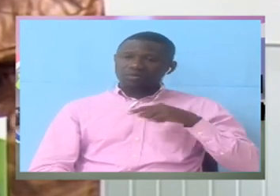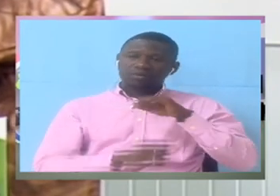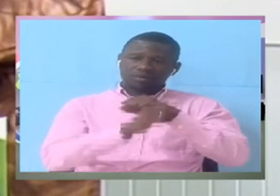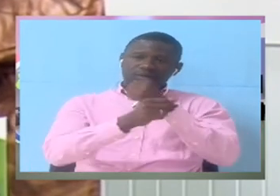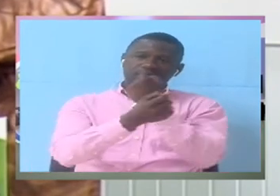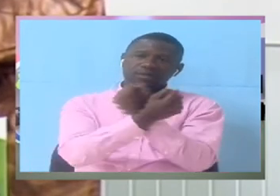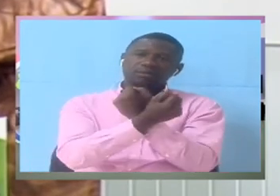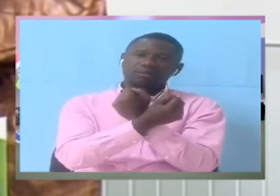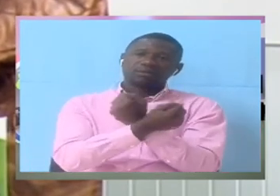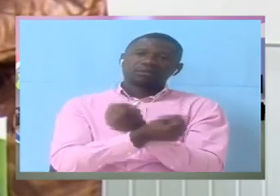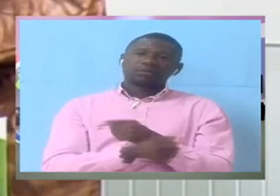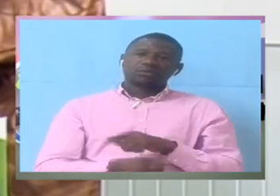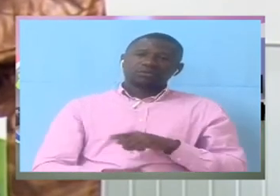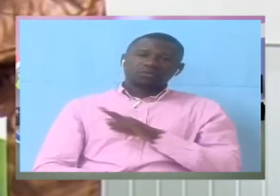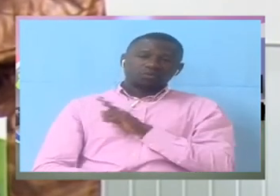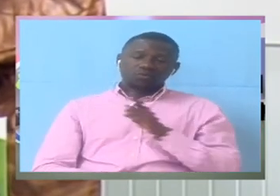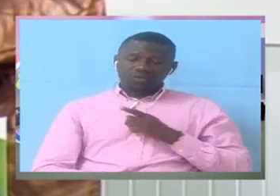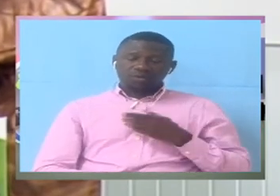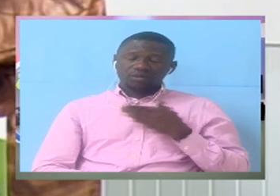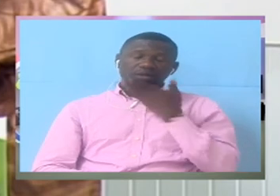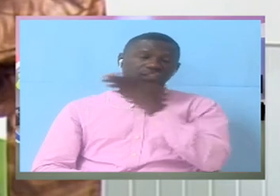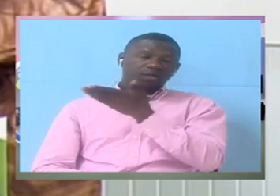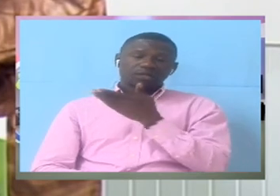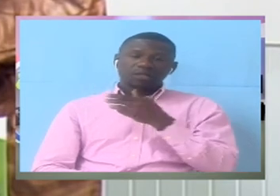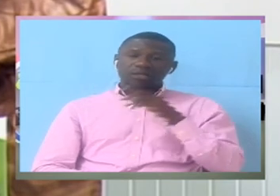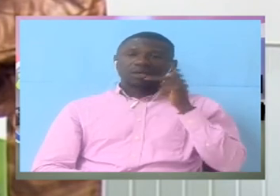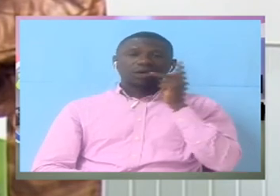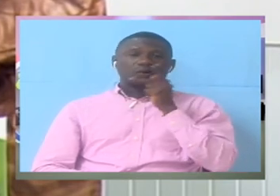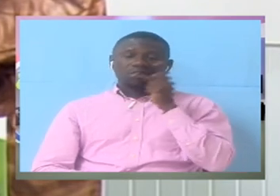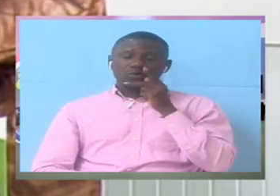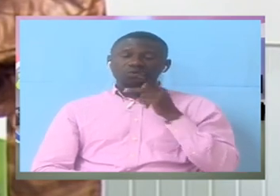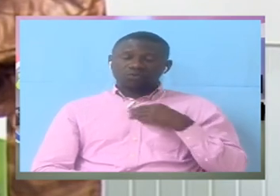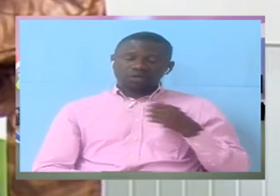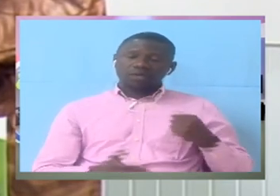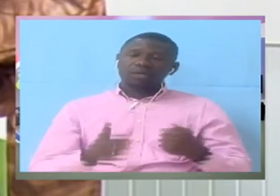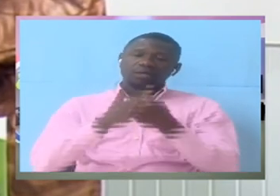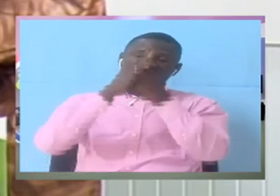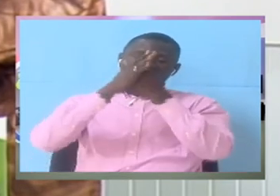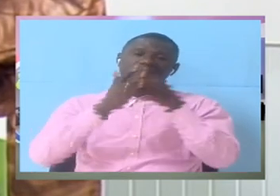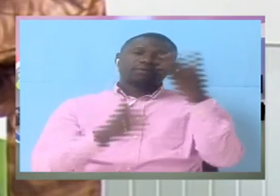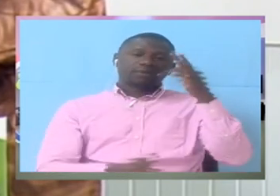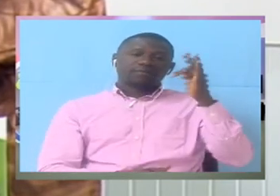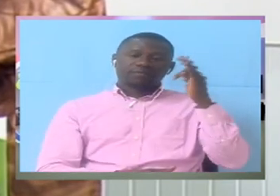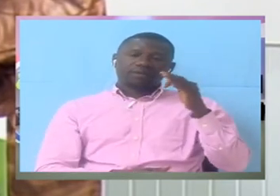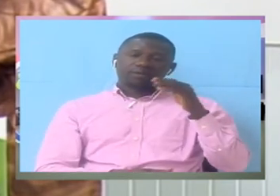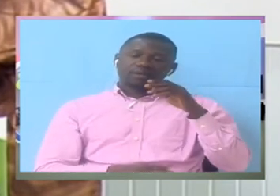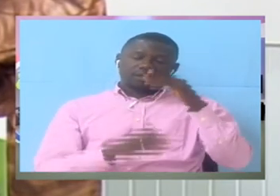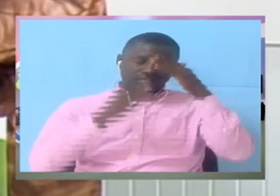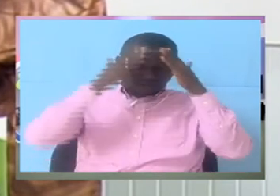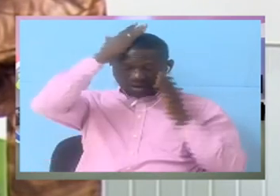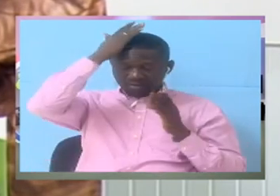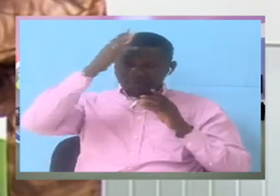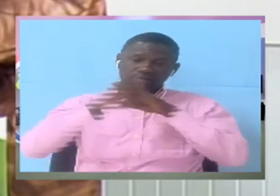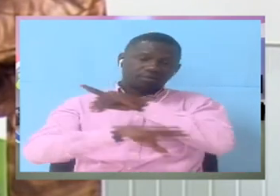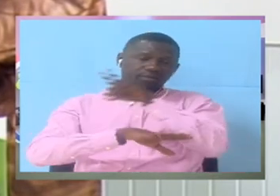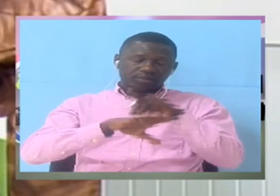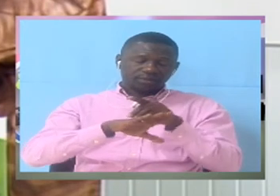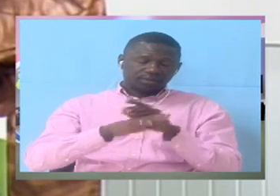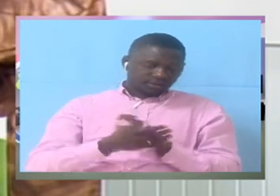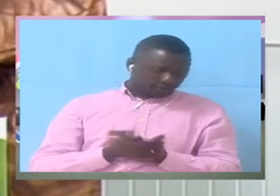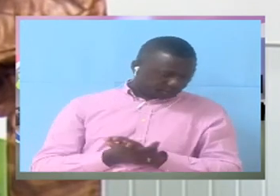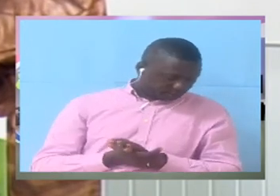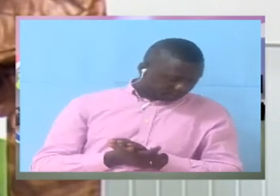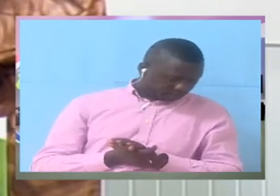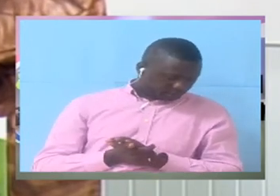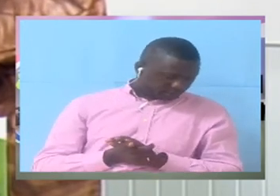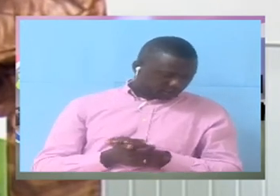tole farfen attack. So the ones who were in Kaolack, which was us, we attacked the Farafenya camp.